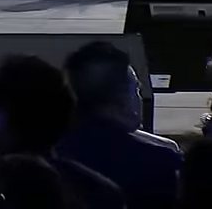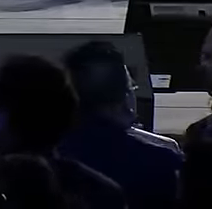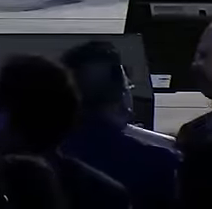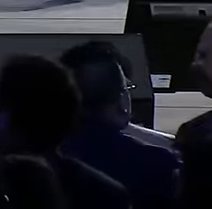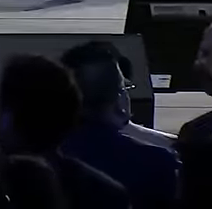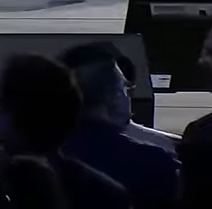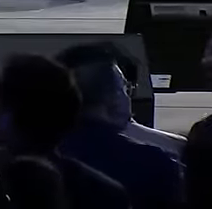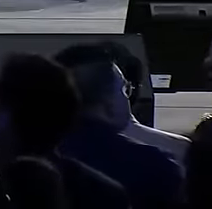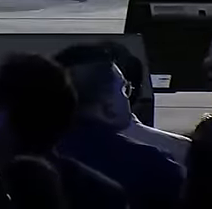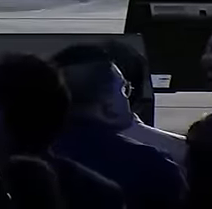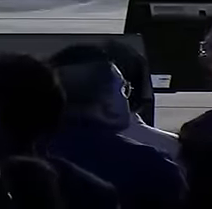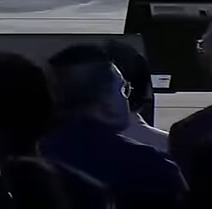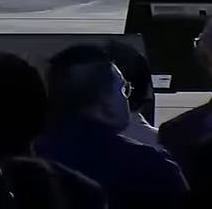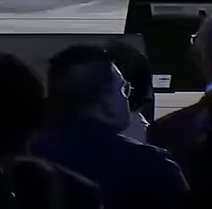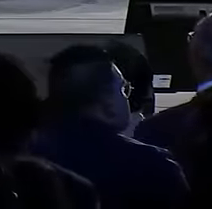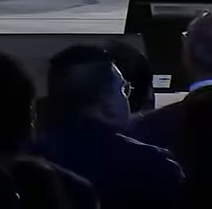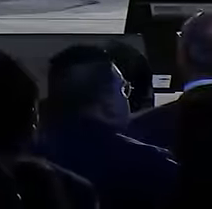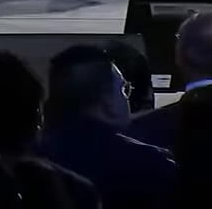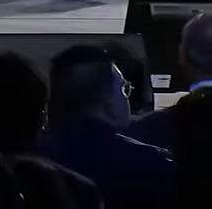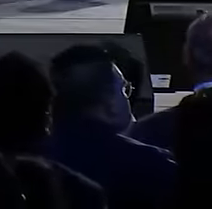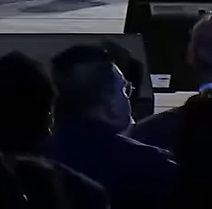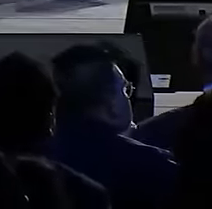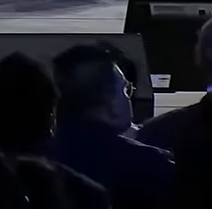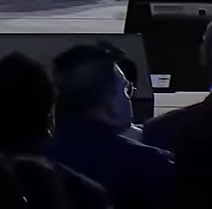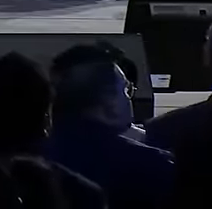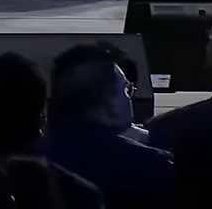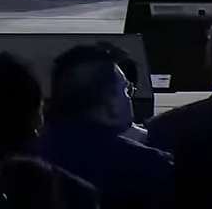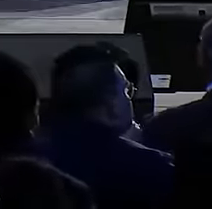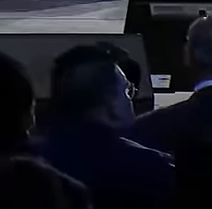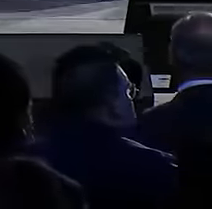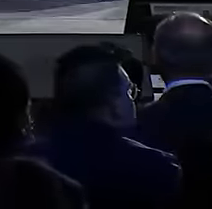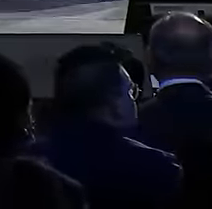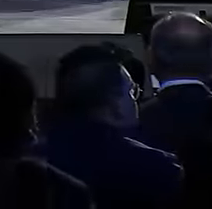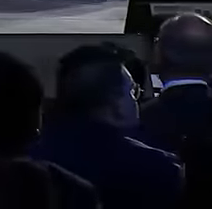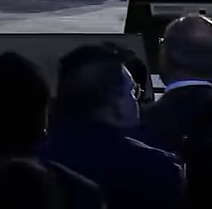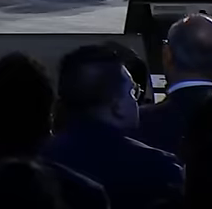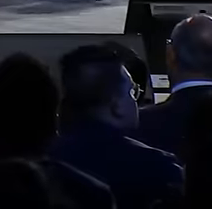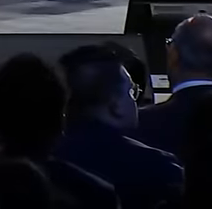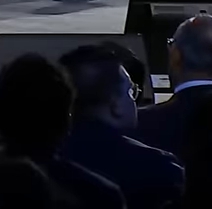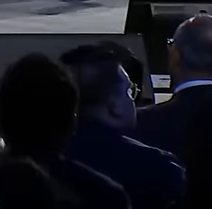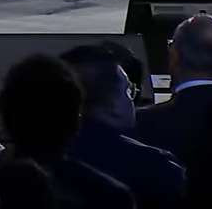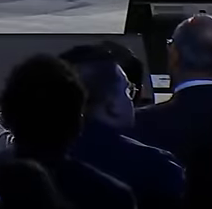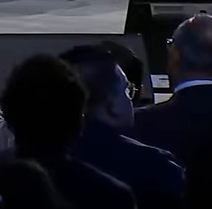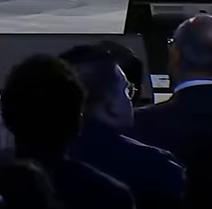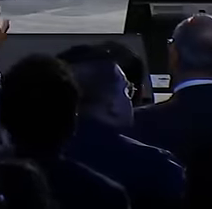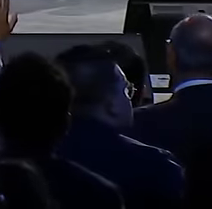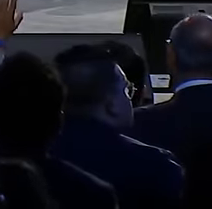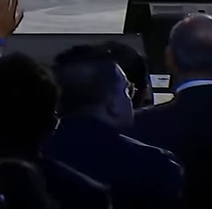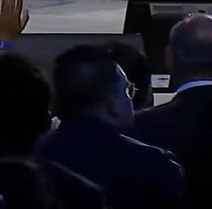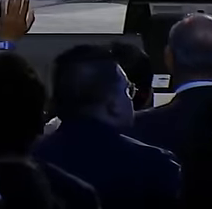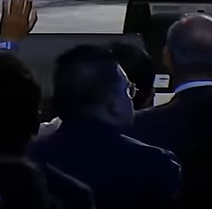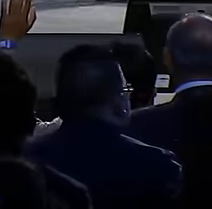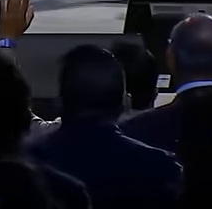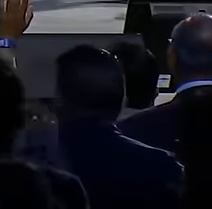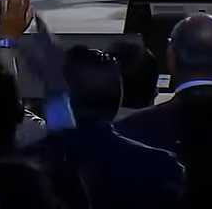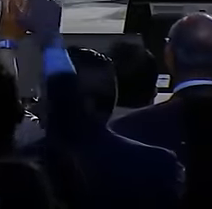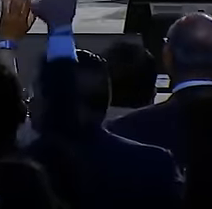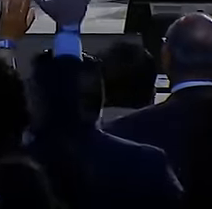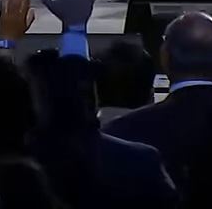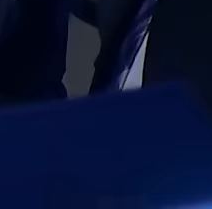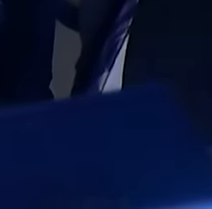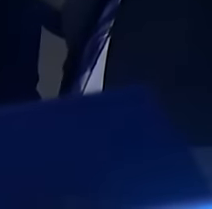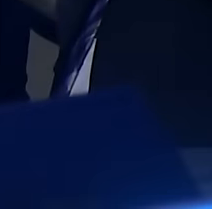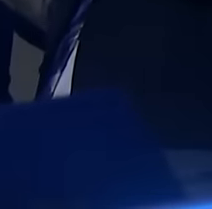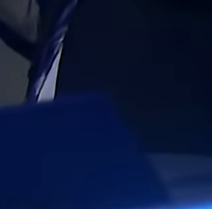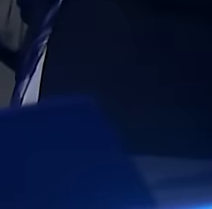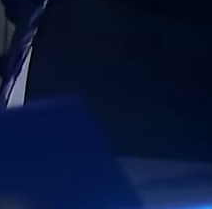obispo, eso es lo que me dijo el These Señor. These are your chariots of fire. Estos son sus carros de fuego. These are your men on